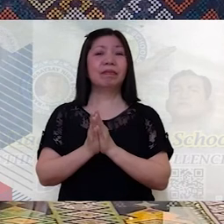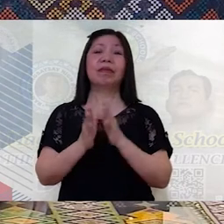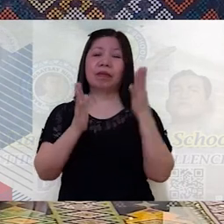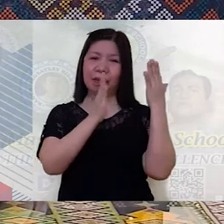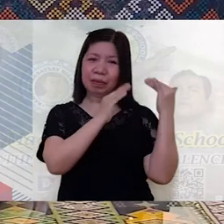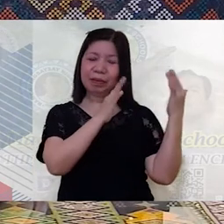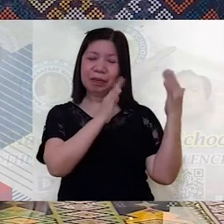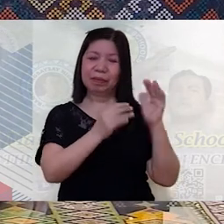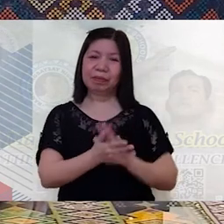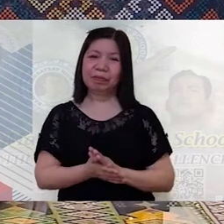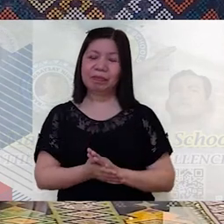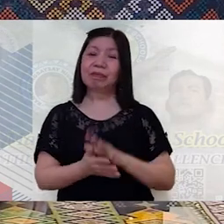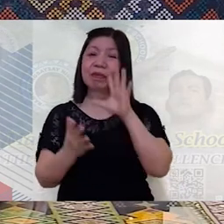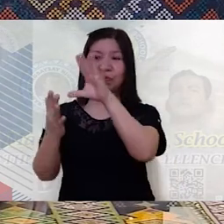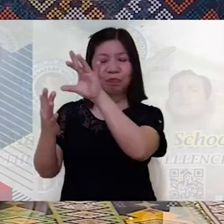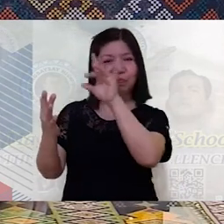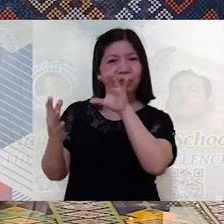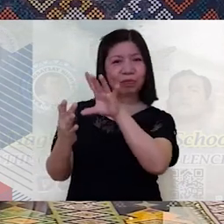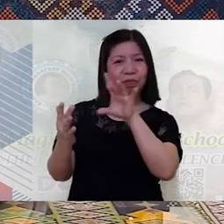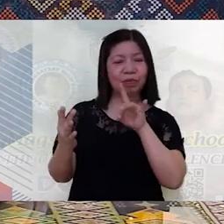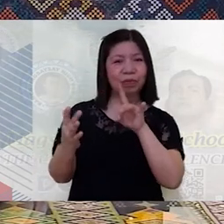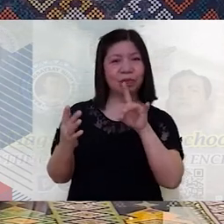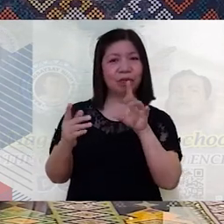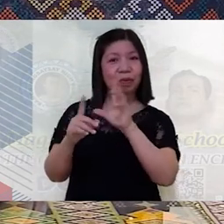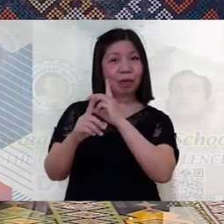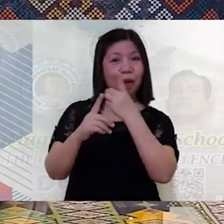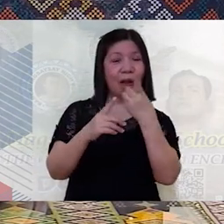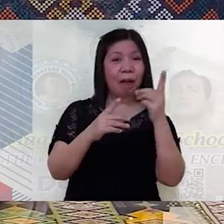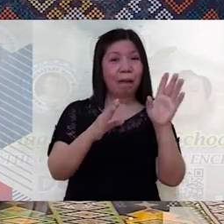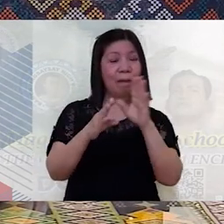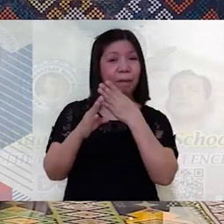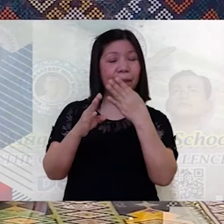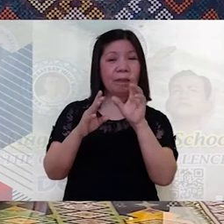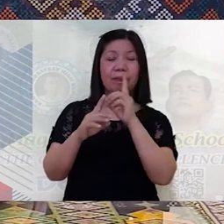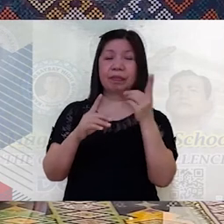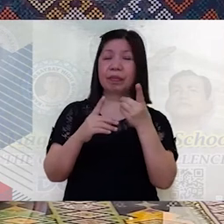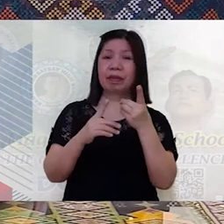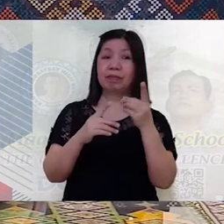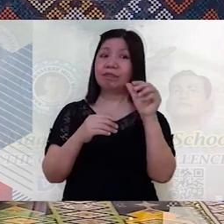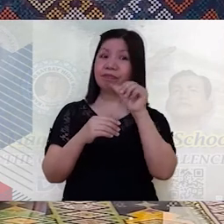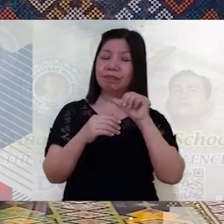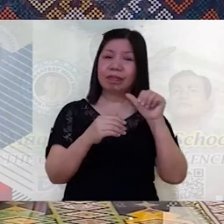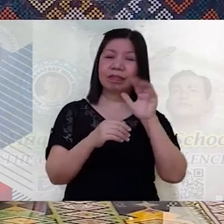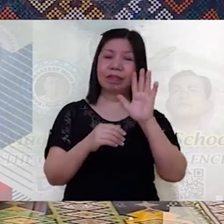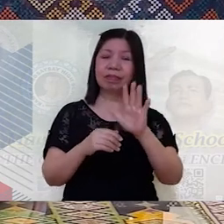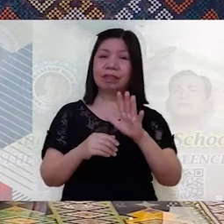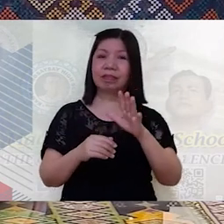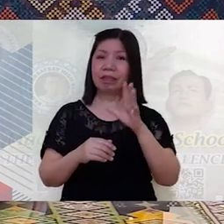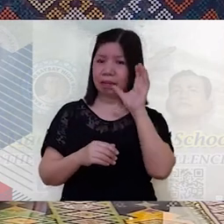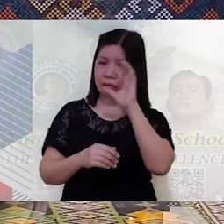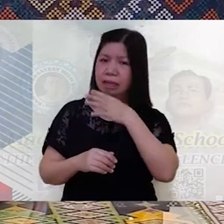I hope you will select the door which arouses your